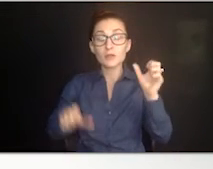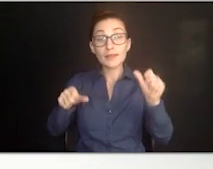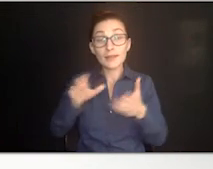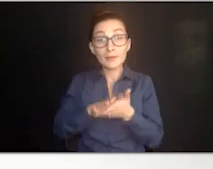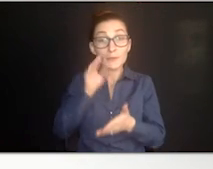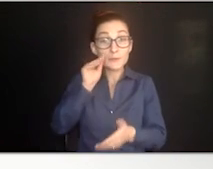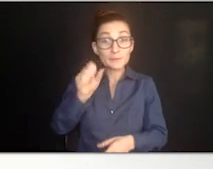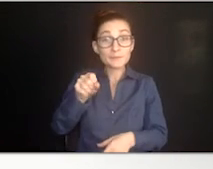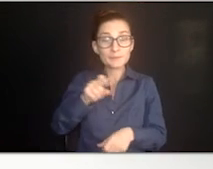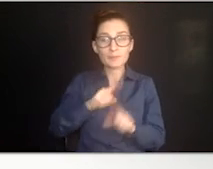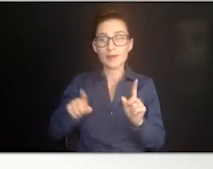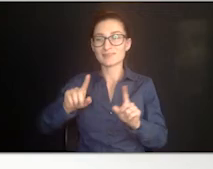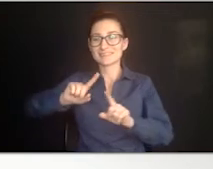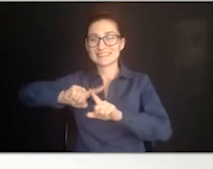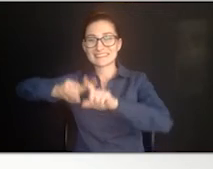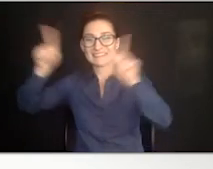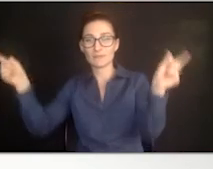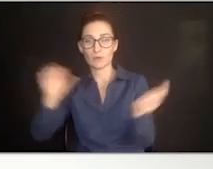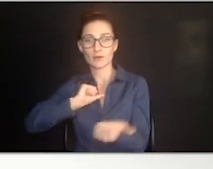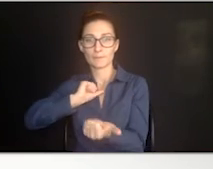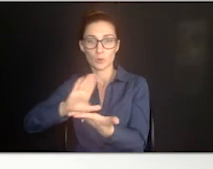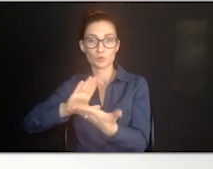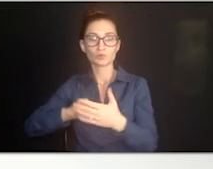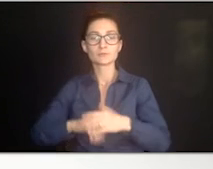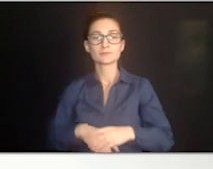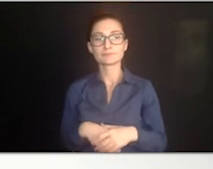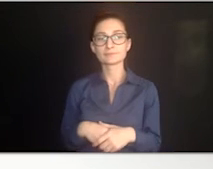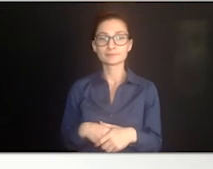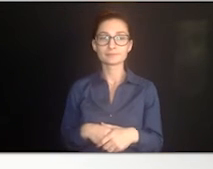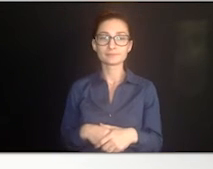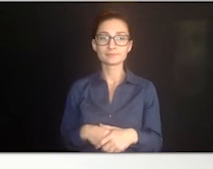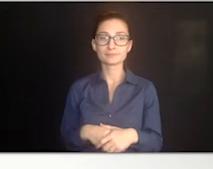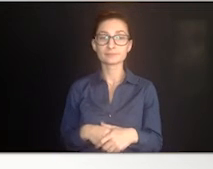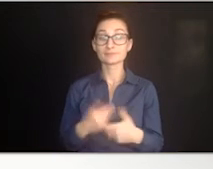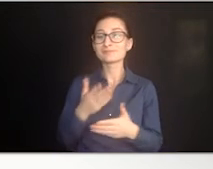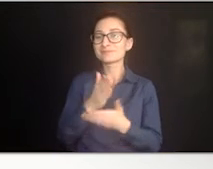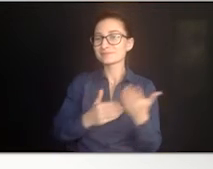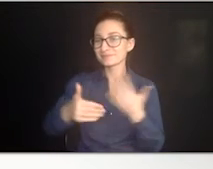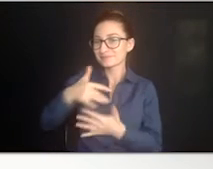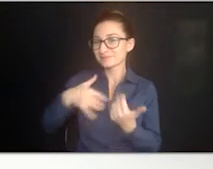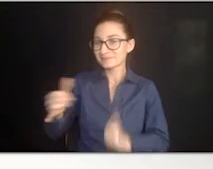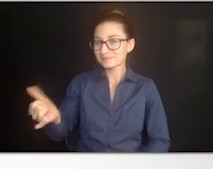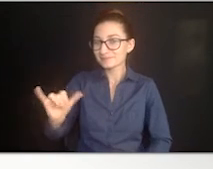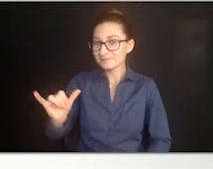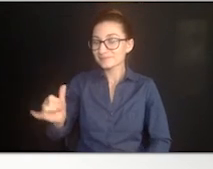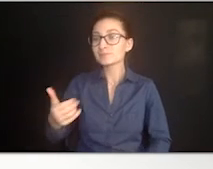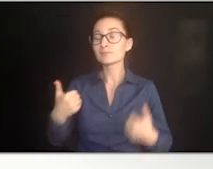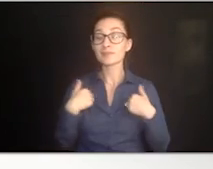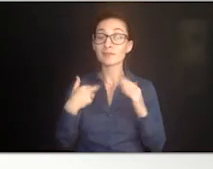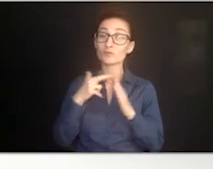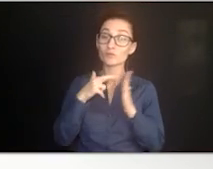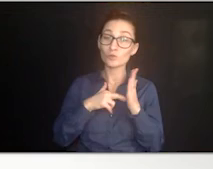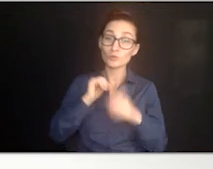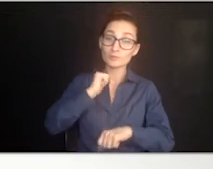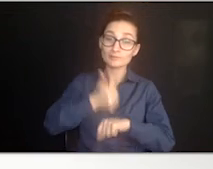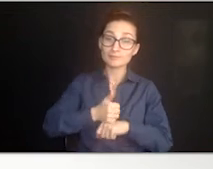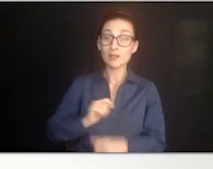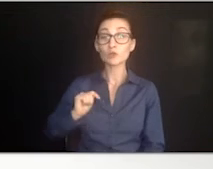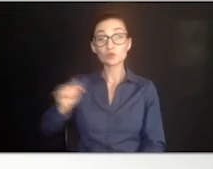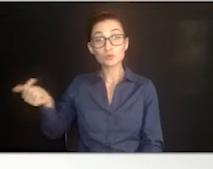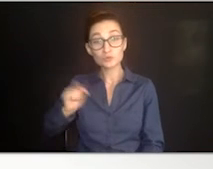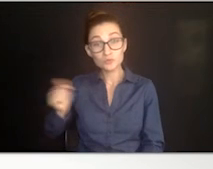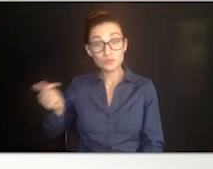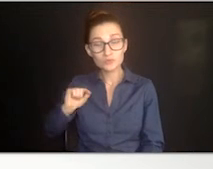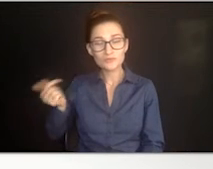way. You also get some socialization in there because of the following rules and the turn